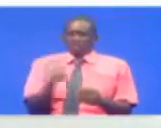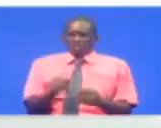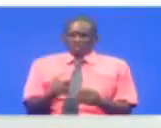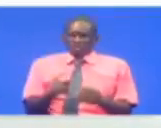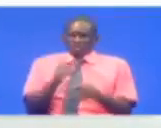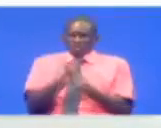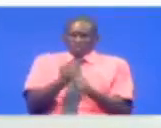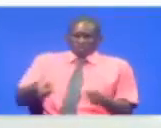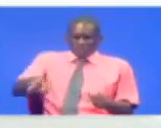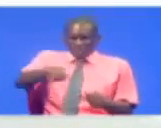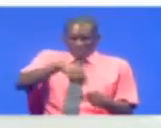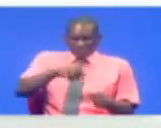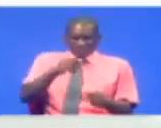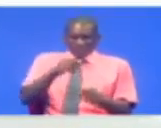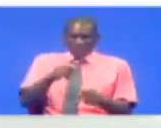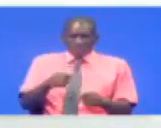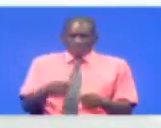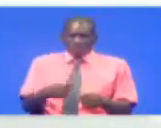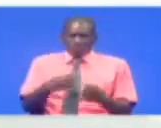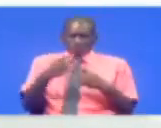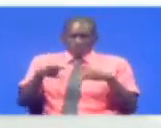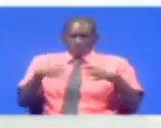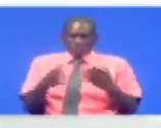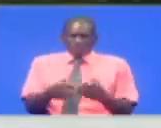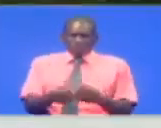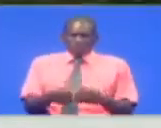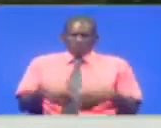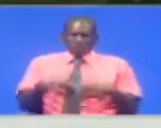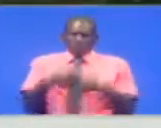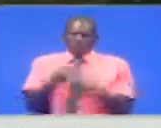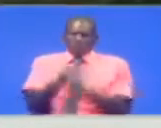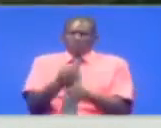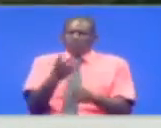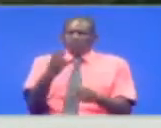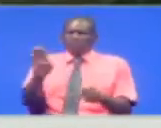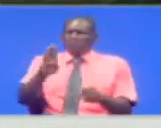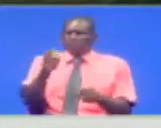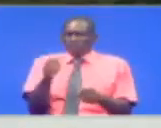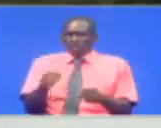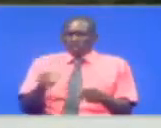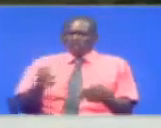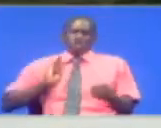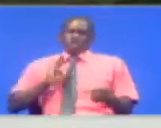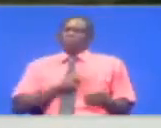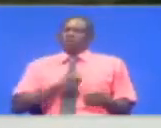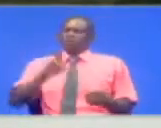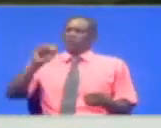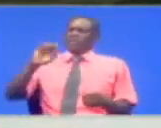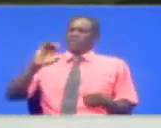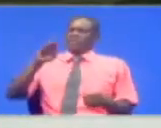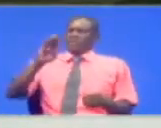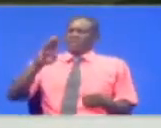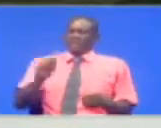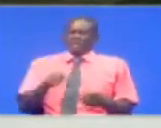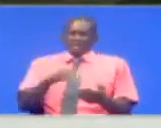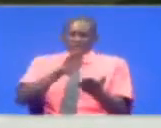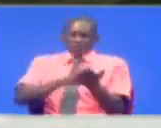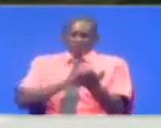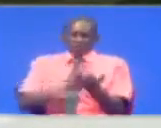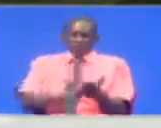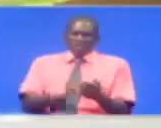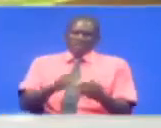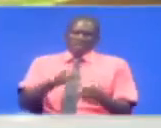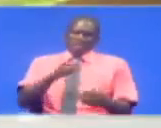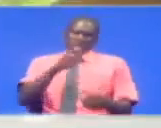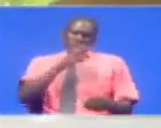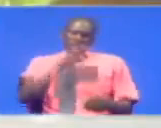leading us to making the provisions I mentioned of 20 billion shillings. The board of NCBA is recommending a dividend of 1 shilling and 50 cents